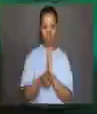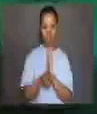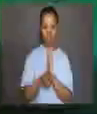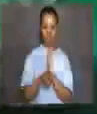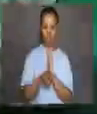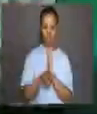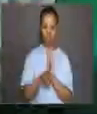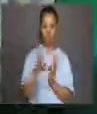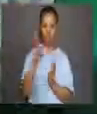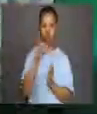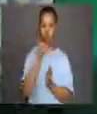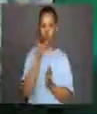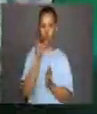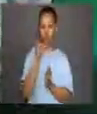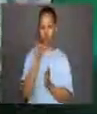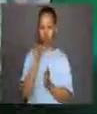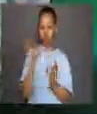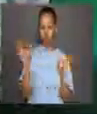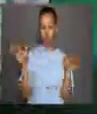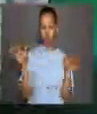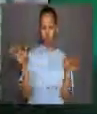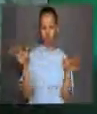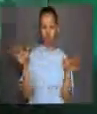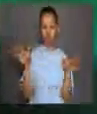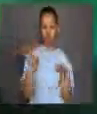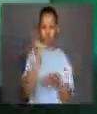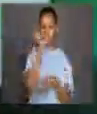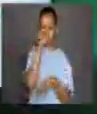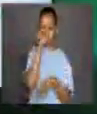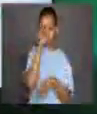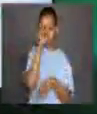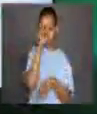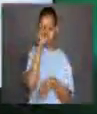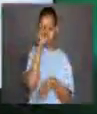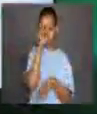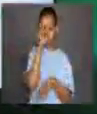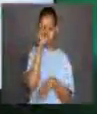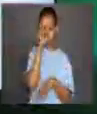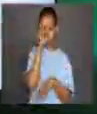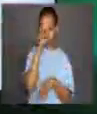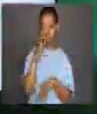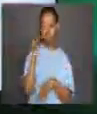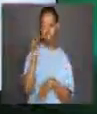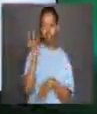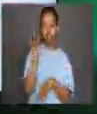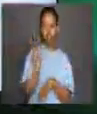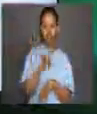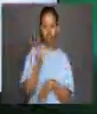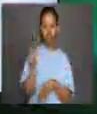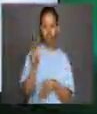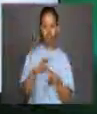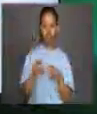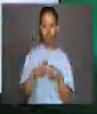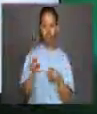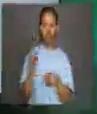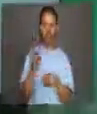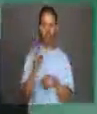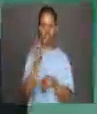beavers, geese, wolves, grizzly bears, and various